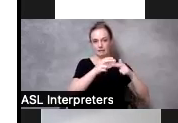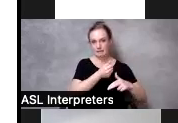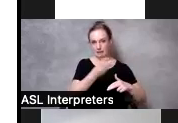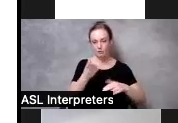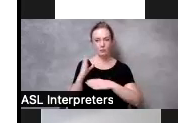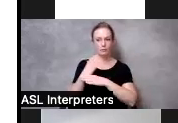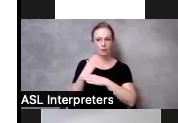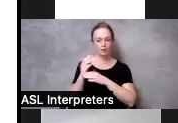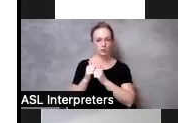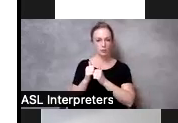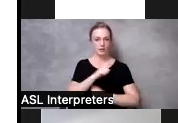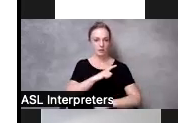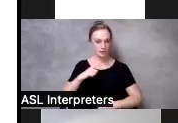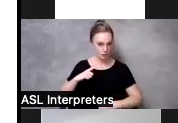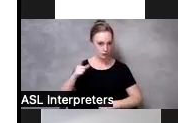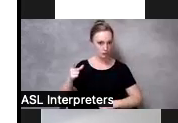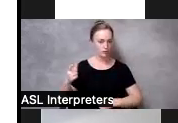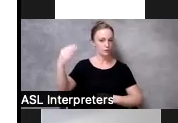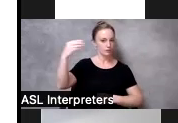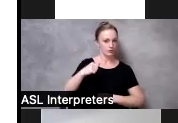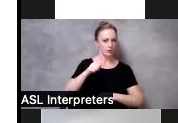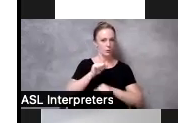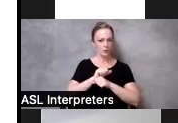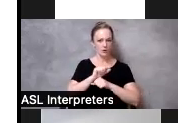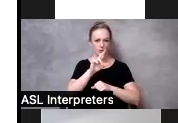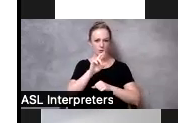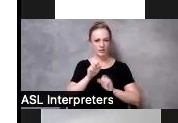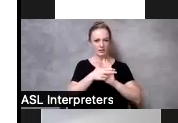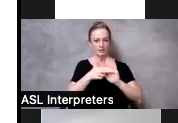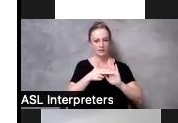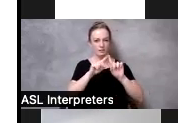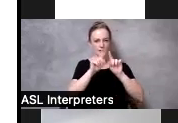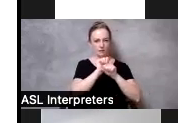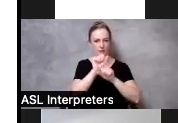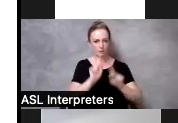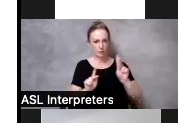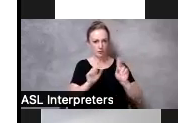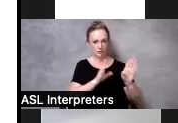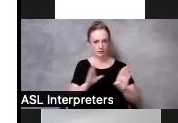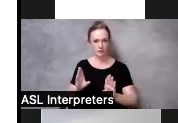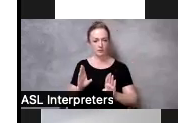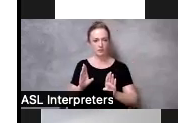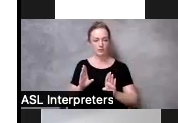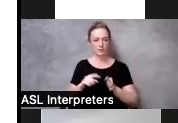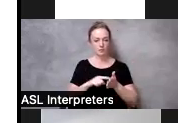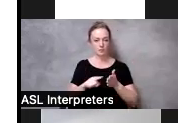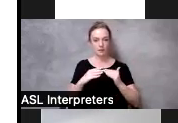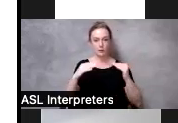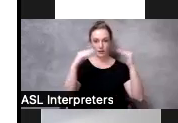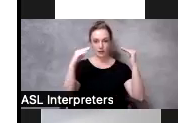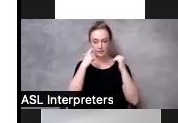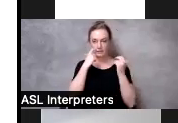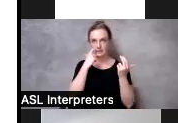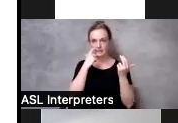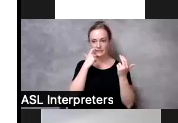with the legislature, and work to reclassify employees, doing pay grades,